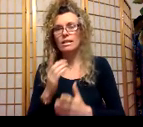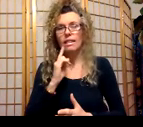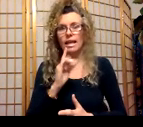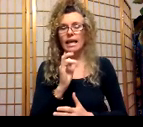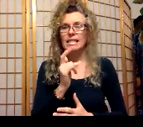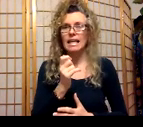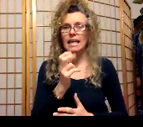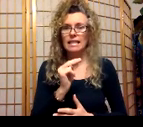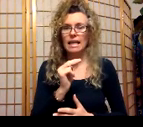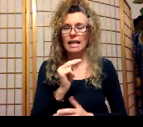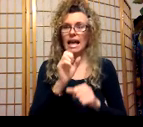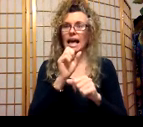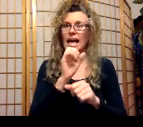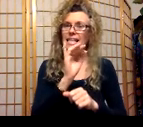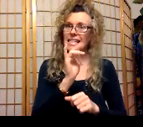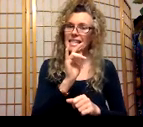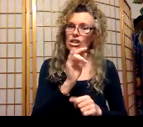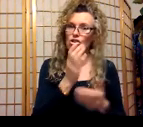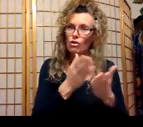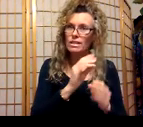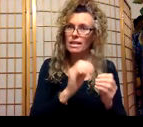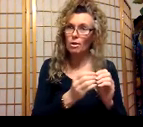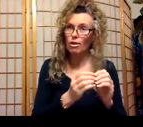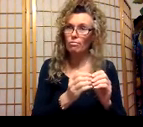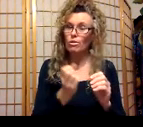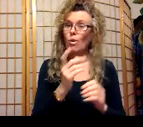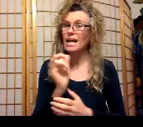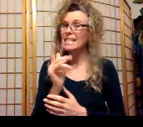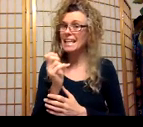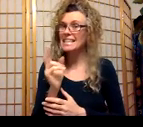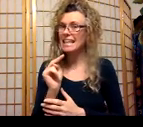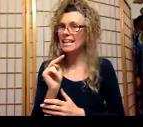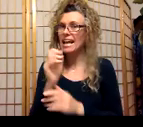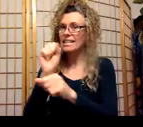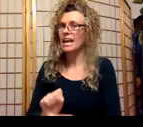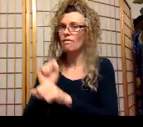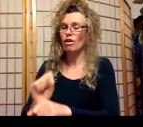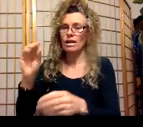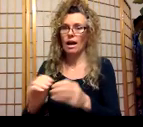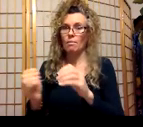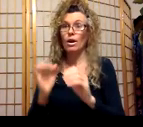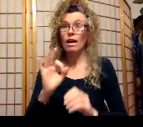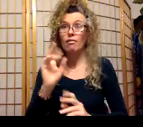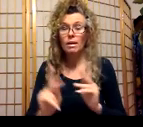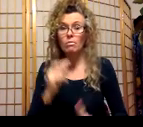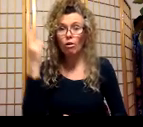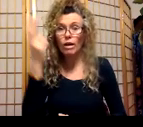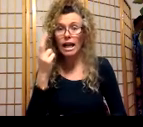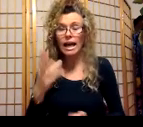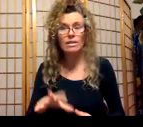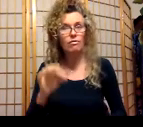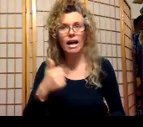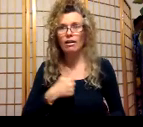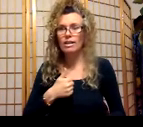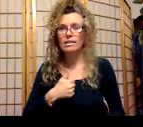service number or a citizen slavery number? If people realize where we find ourselves and see we are in a